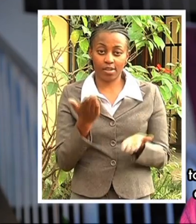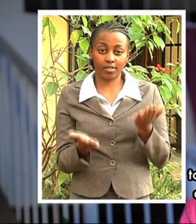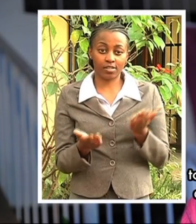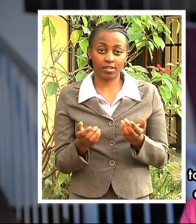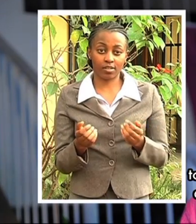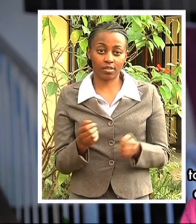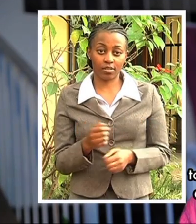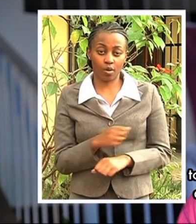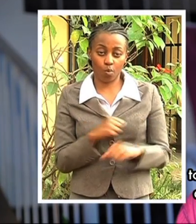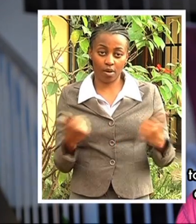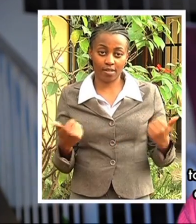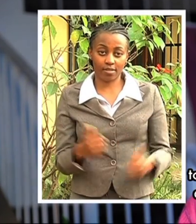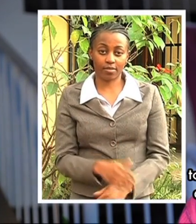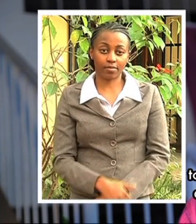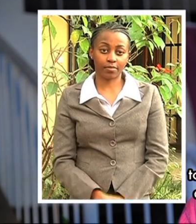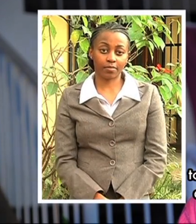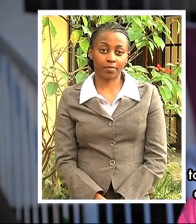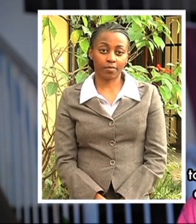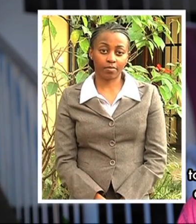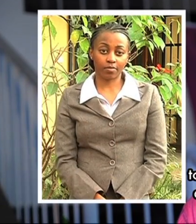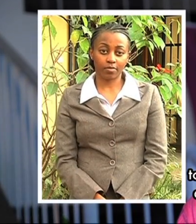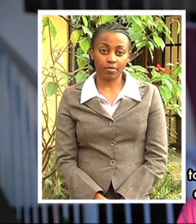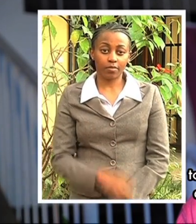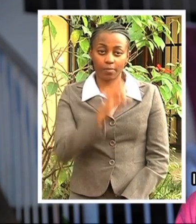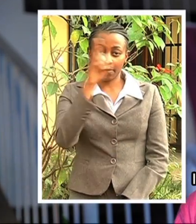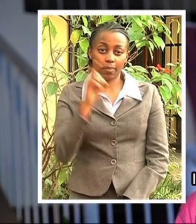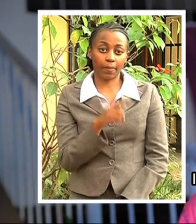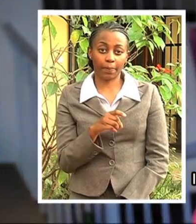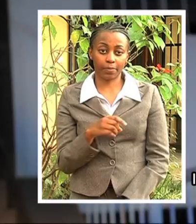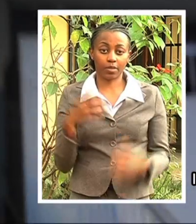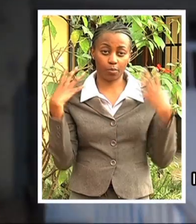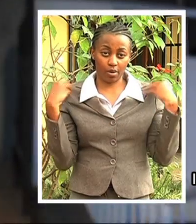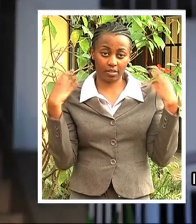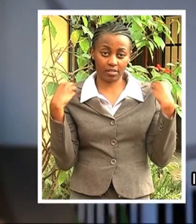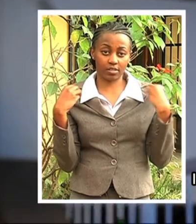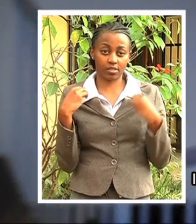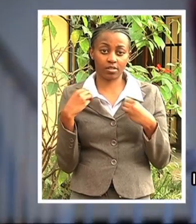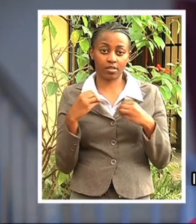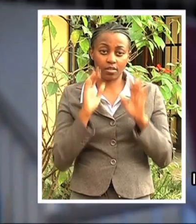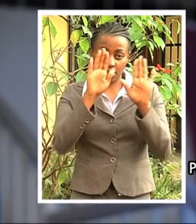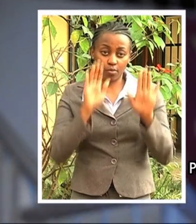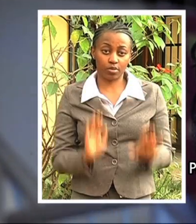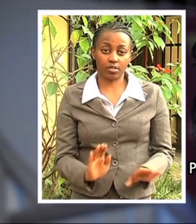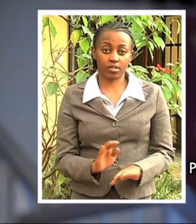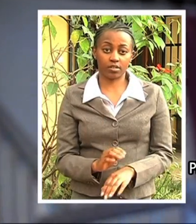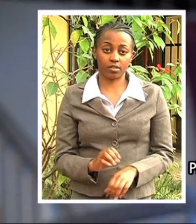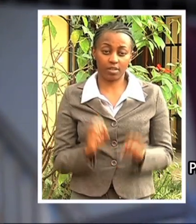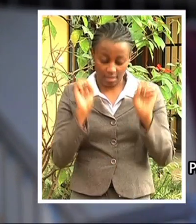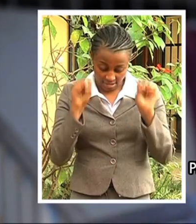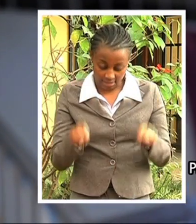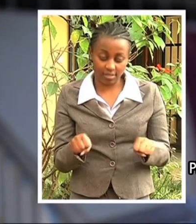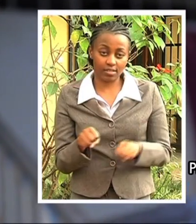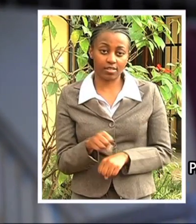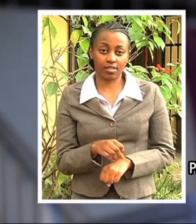and also to maintain a healthy life. Is physical exercise important? Physical exercise